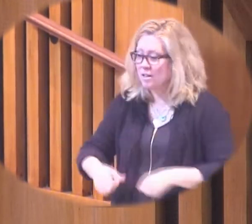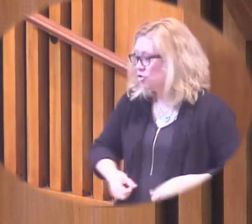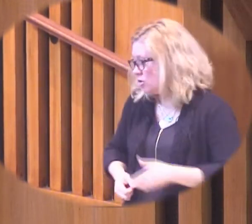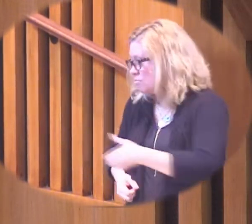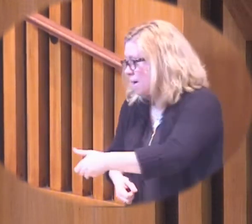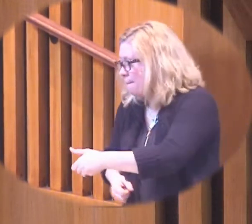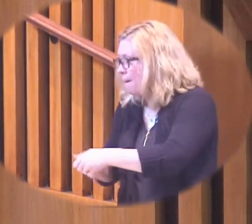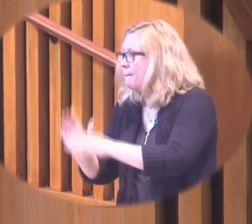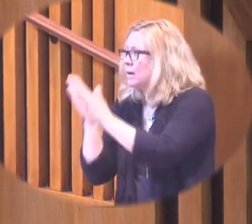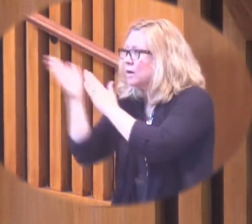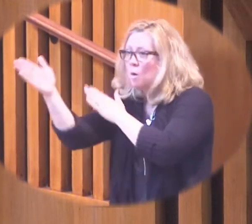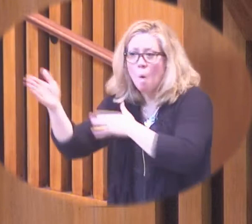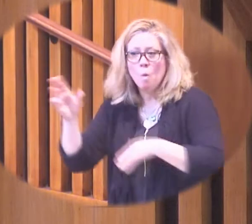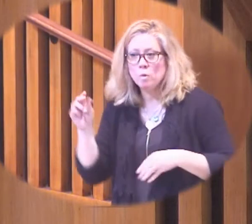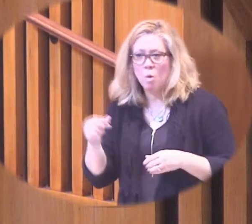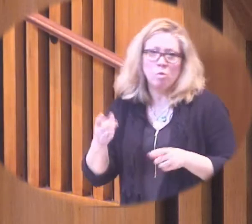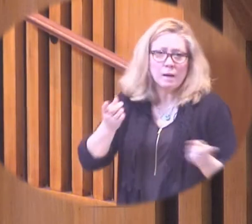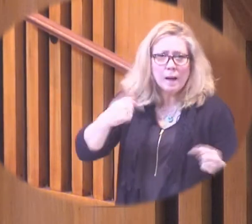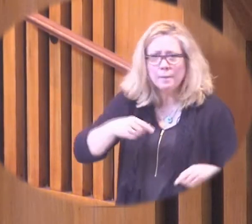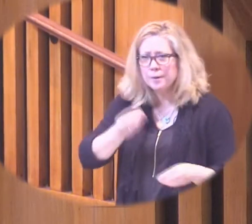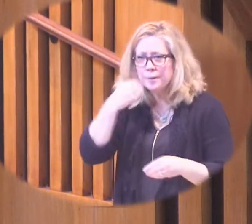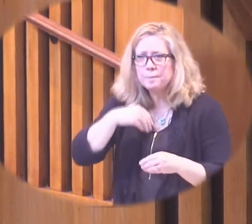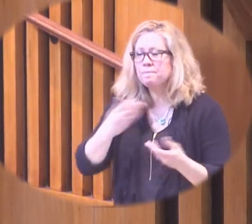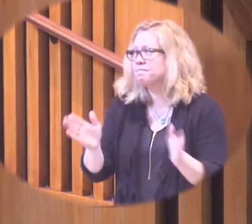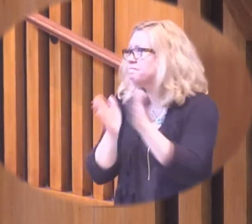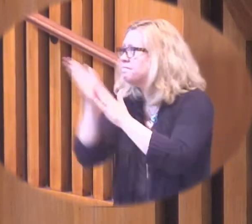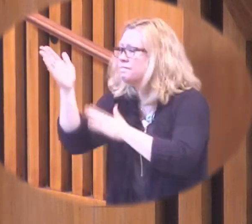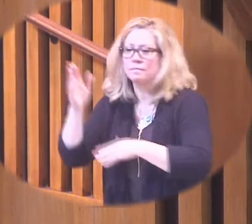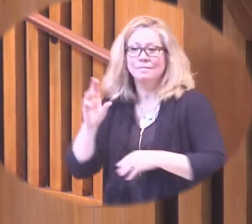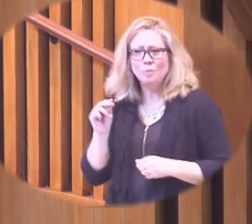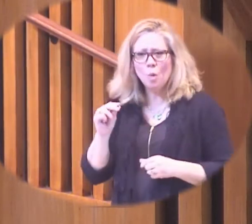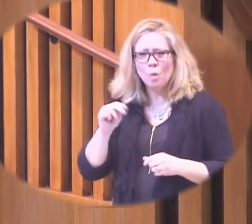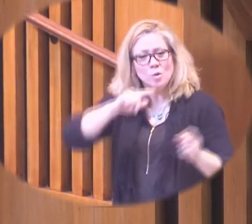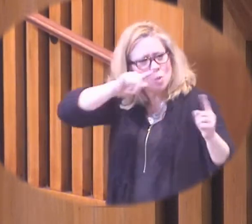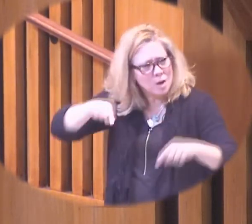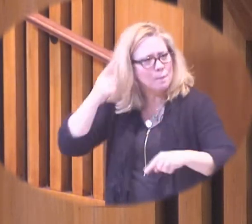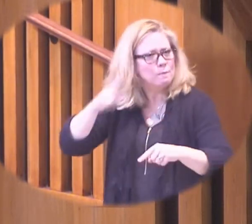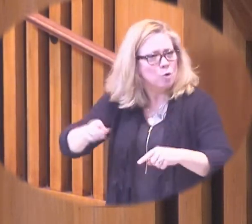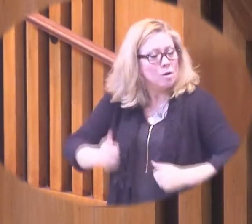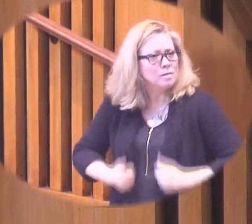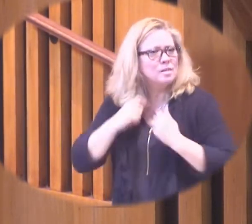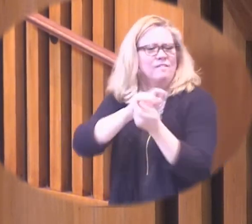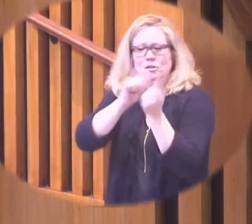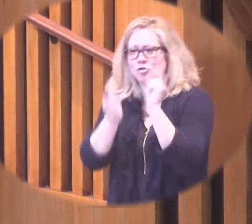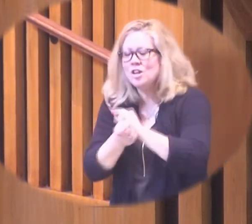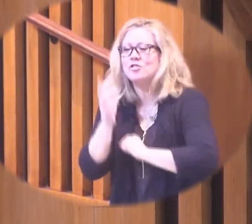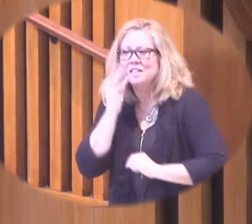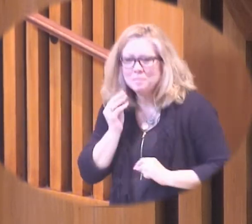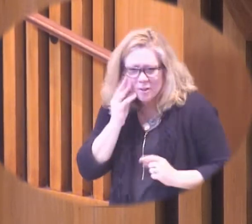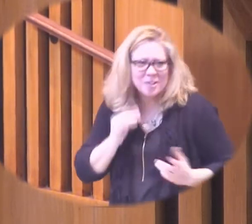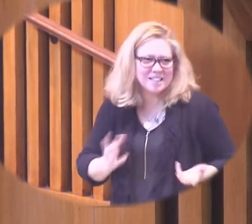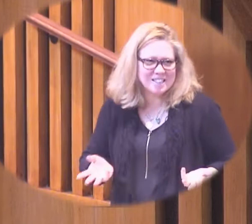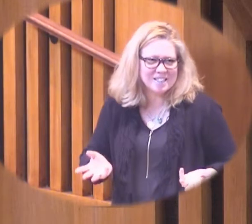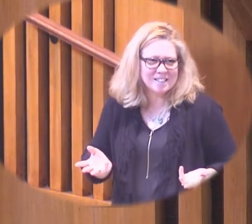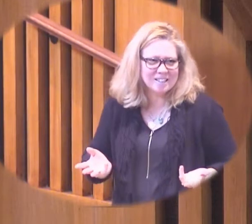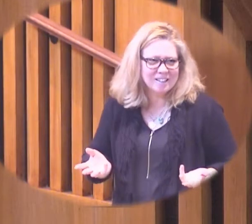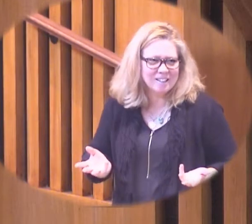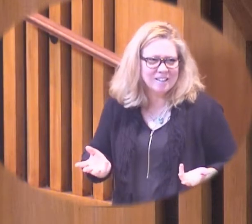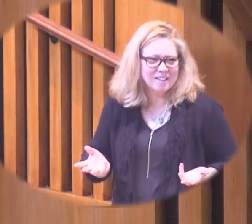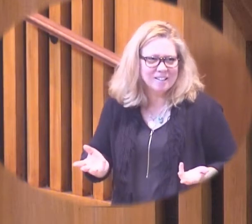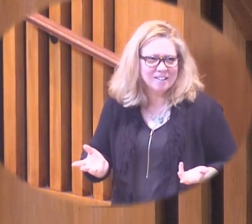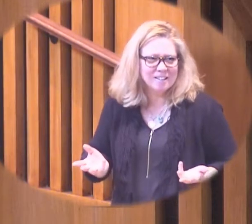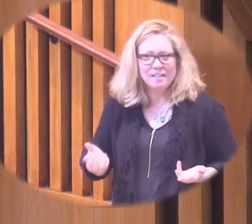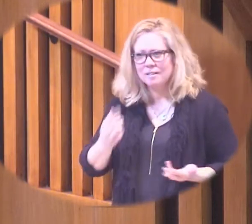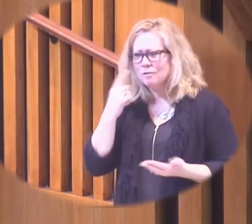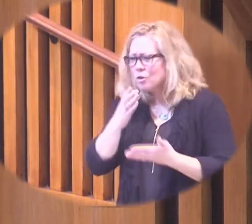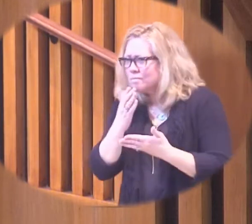We come here to have our lives changed in some degree,